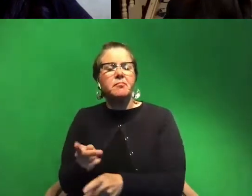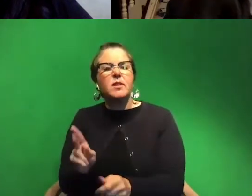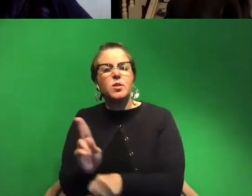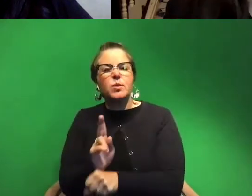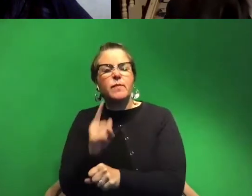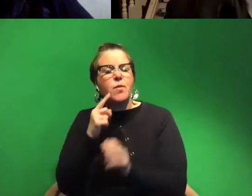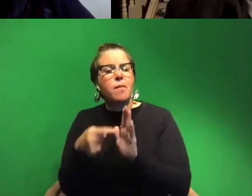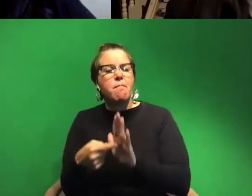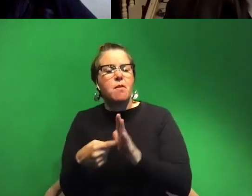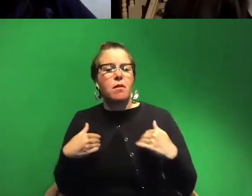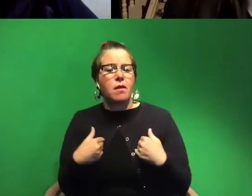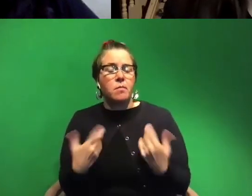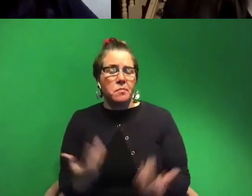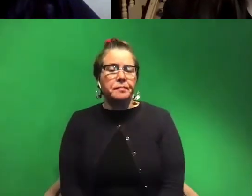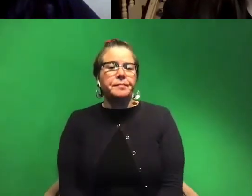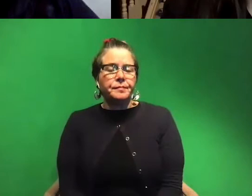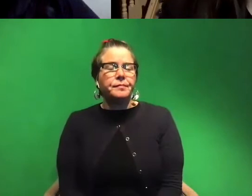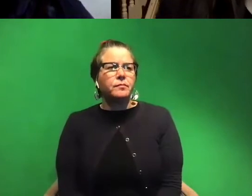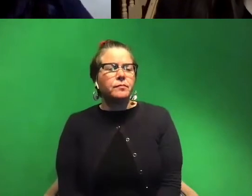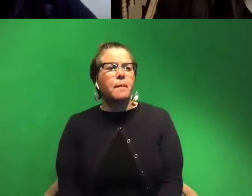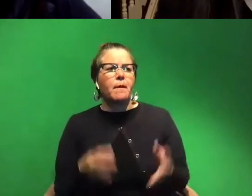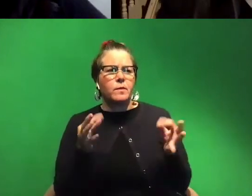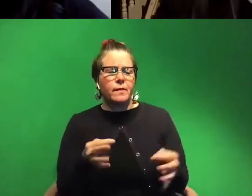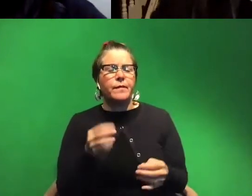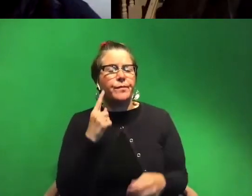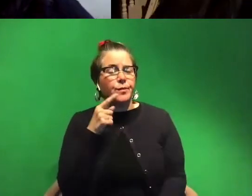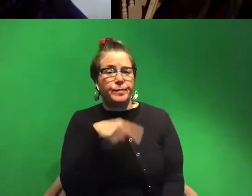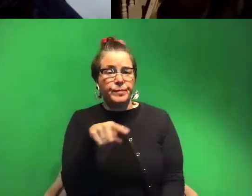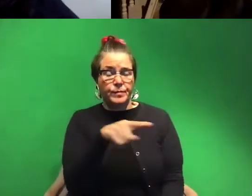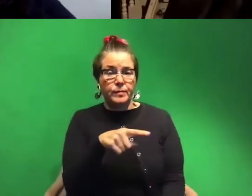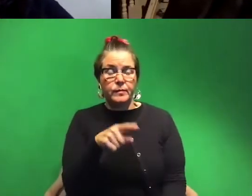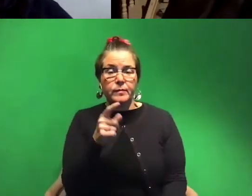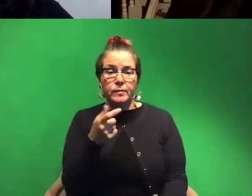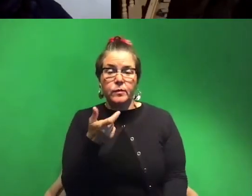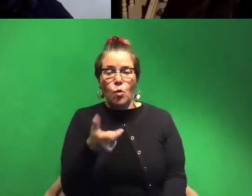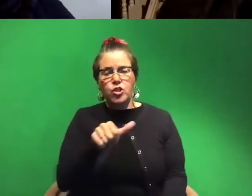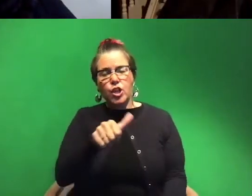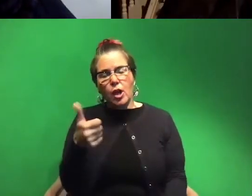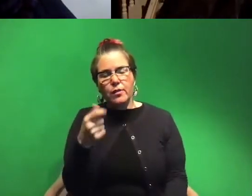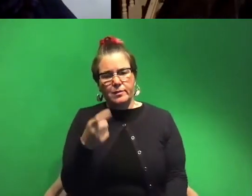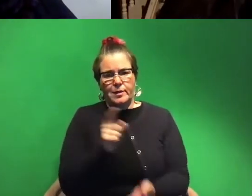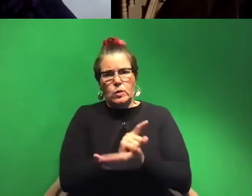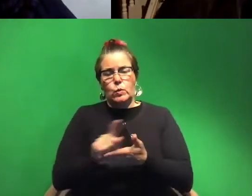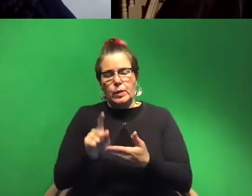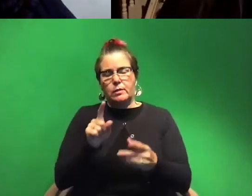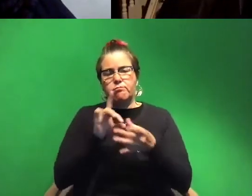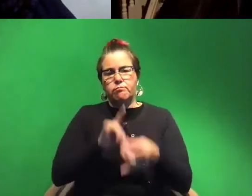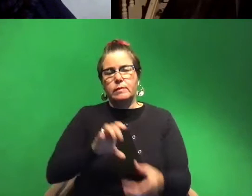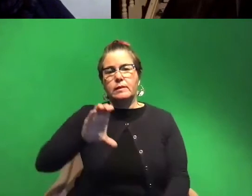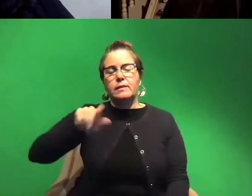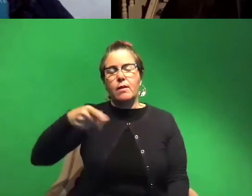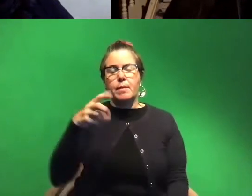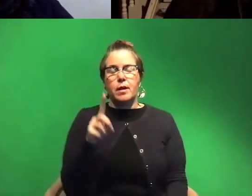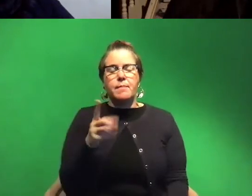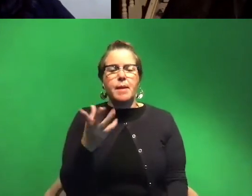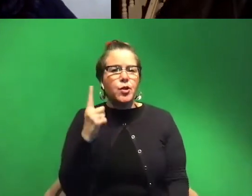organism. For sure, yeah. So for those that have been tuning into other Cephalopod Week events here, you may have heard that